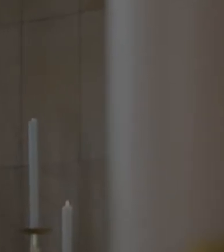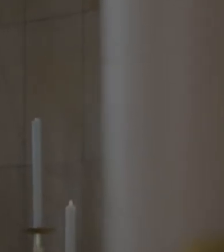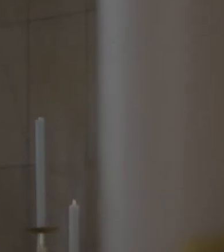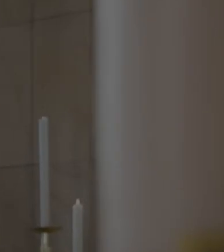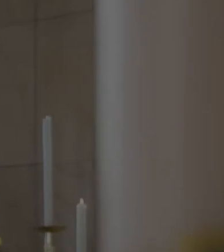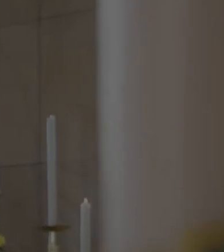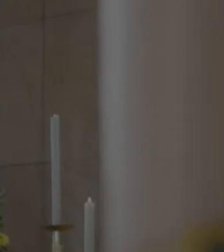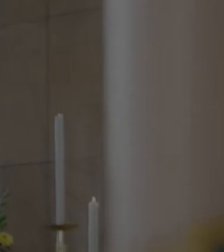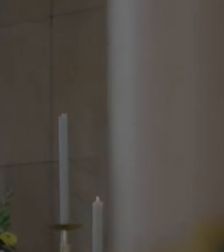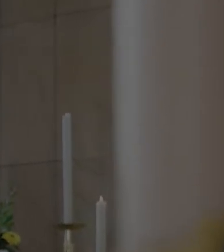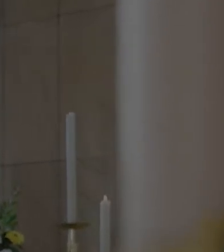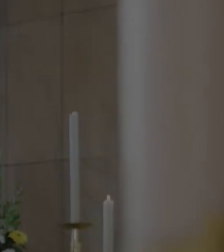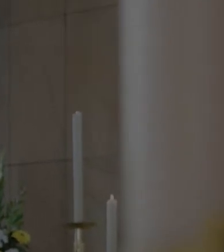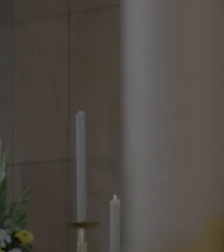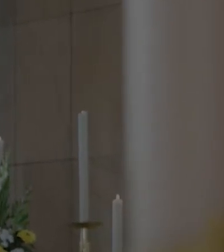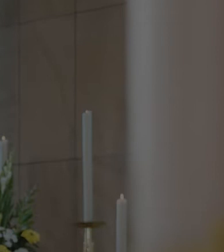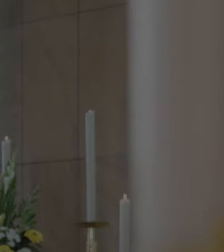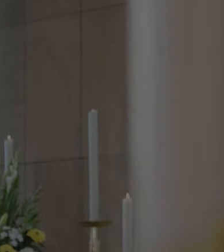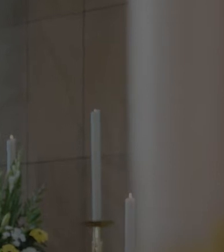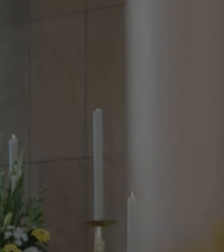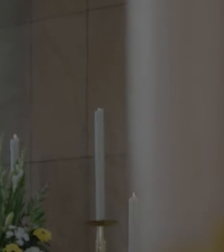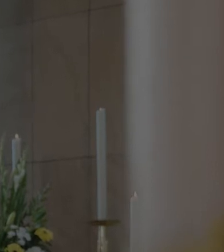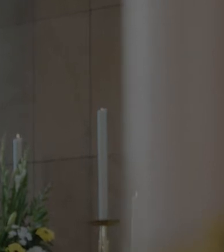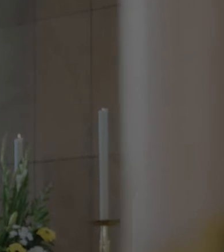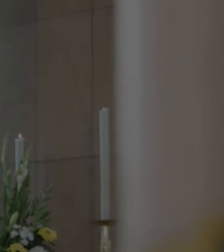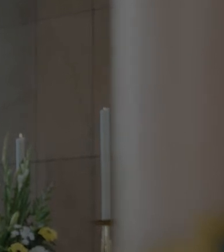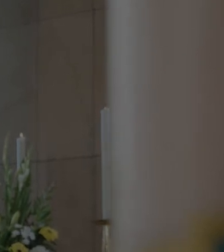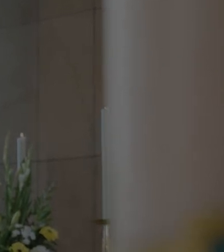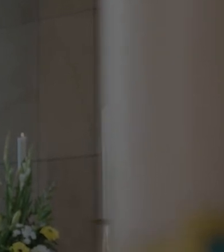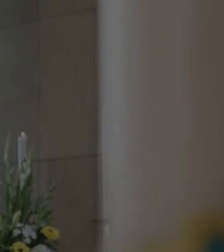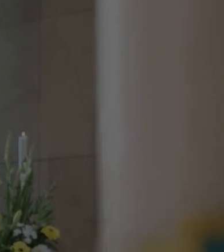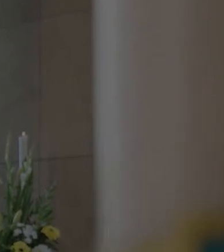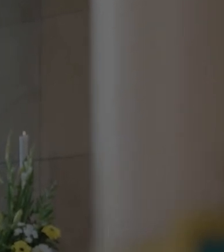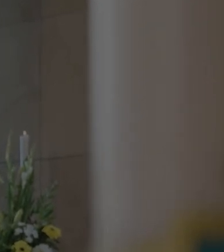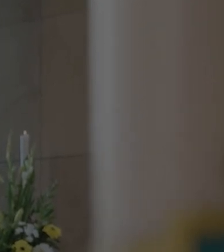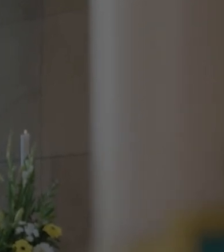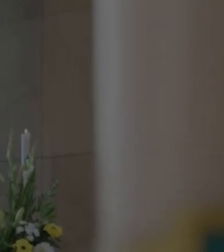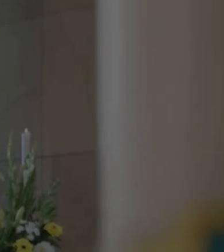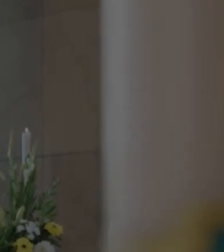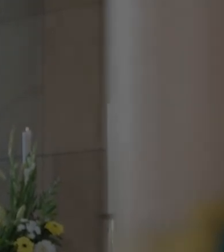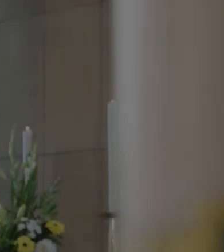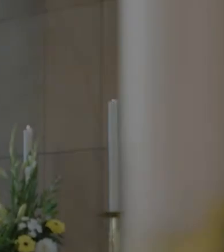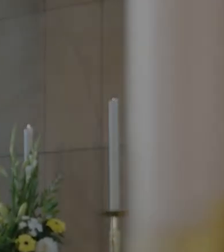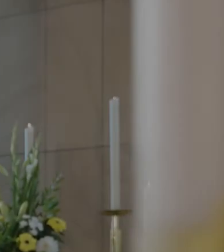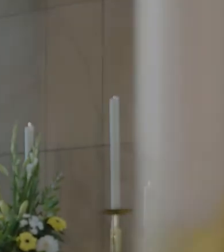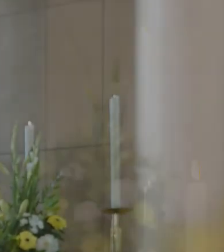the sacrifice at your hands for the praise and glory of his name for our good and the good all of his Father's